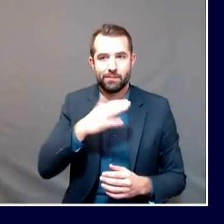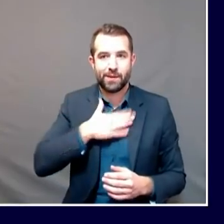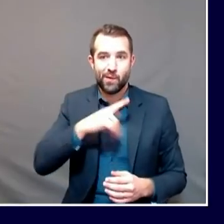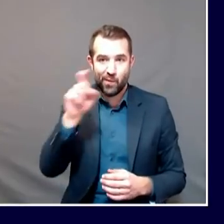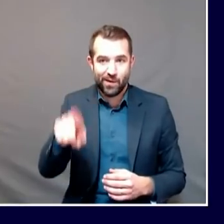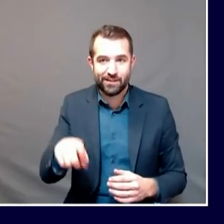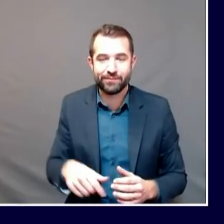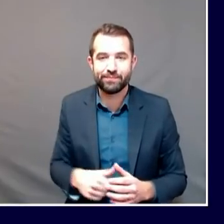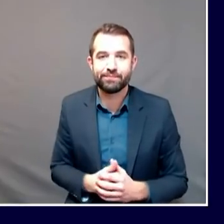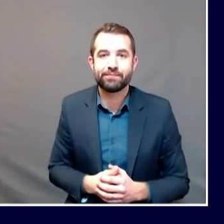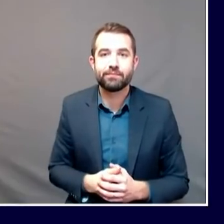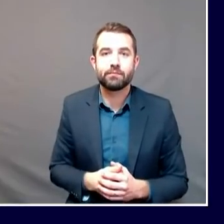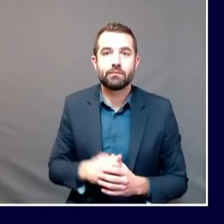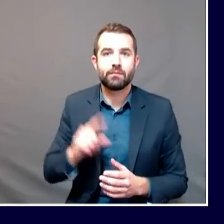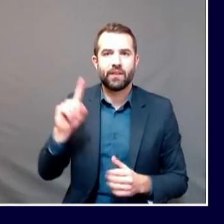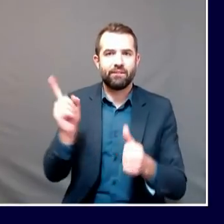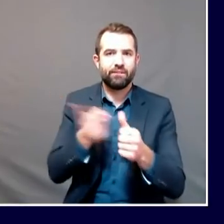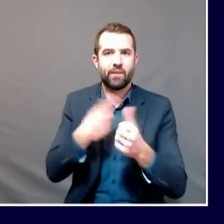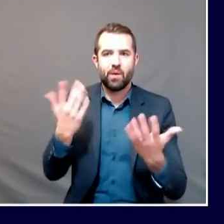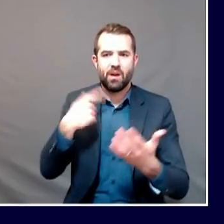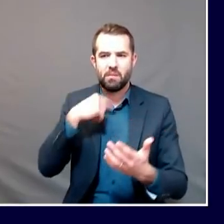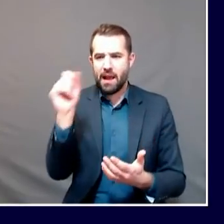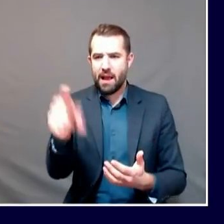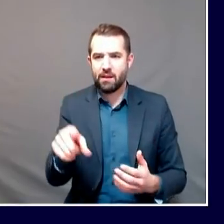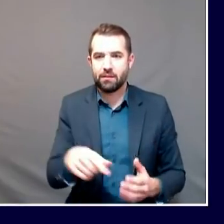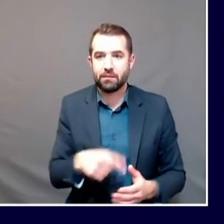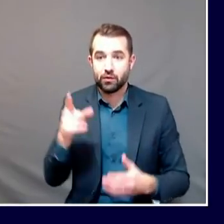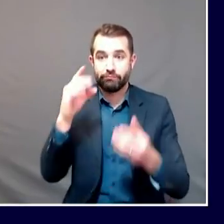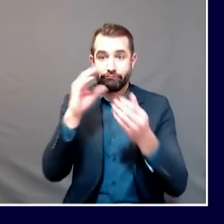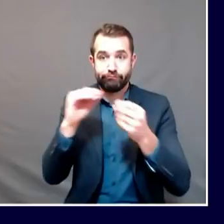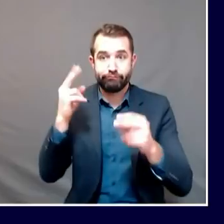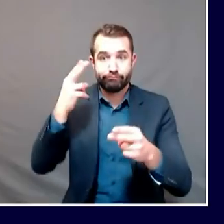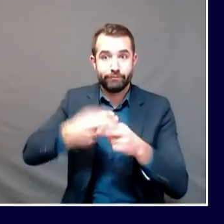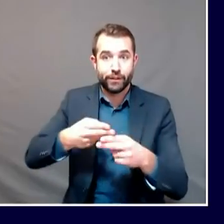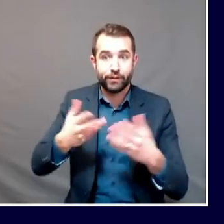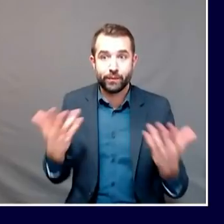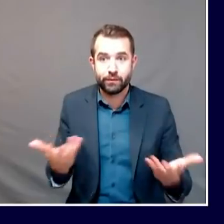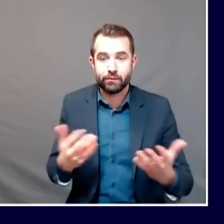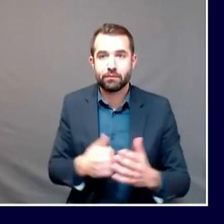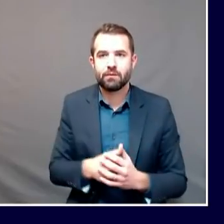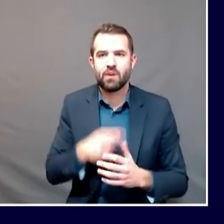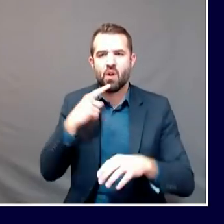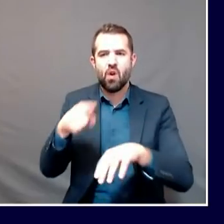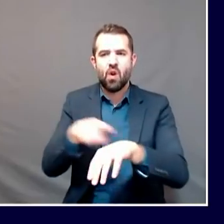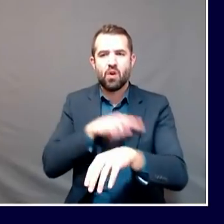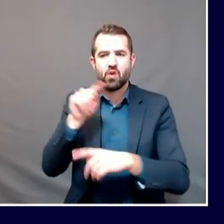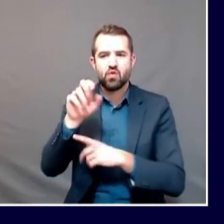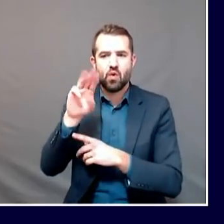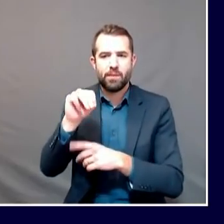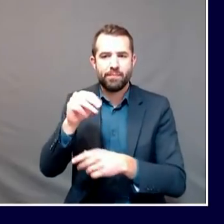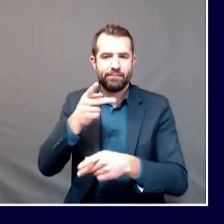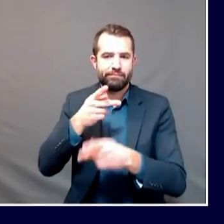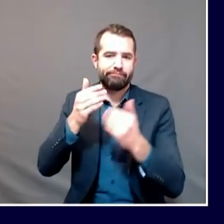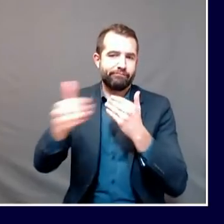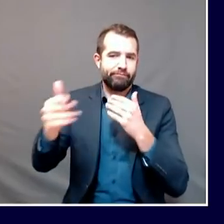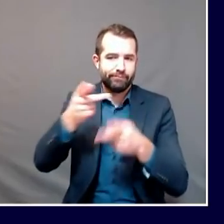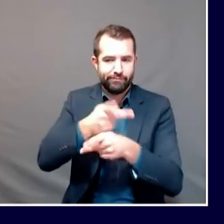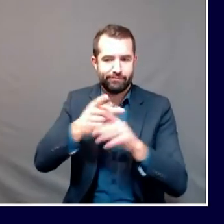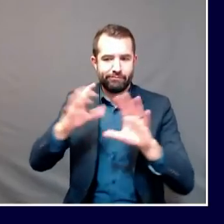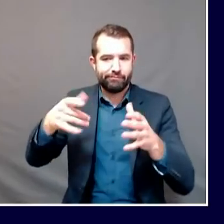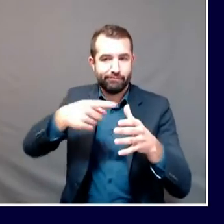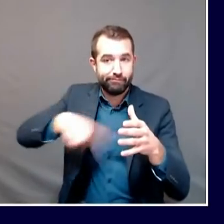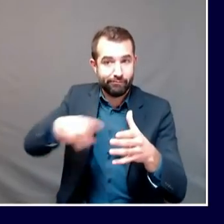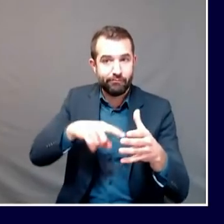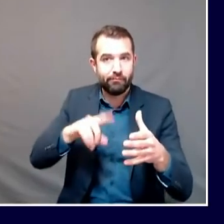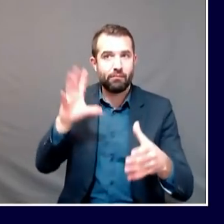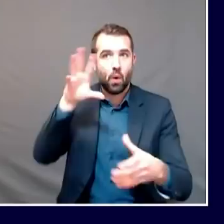one I want to ask is about, you mentioned that long-term care facilities are next in line, the part of the 1A group